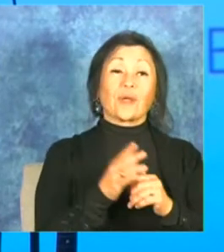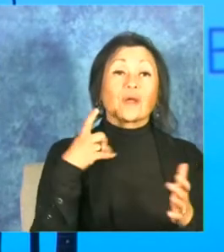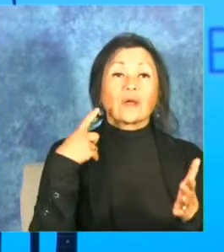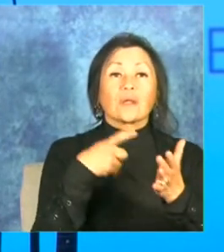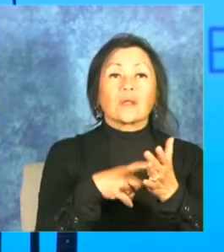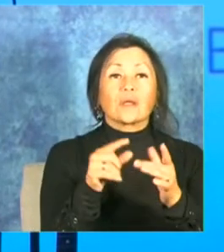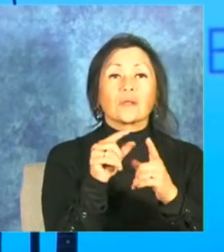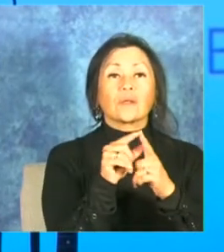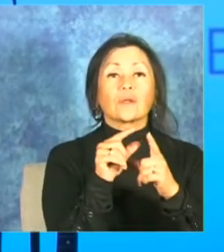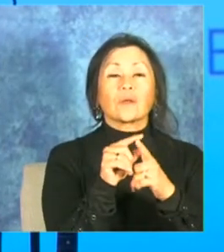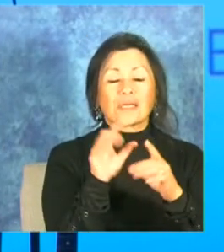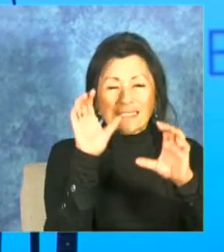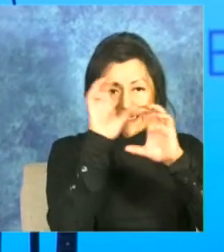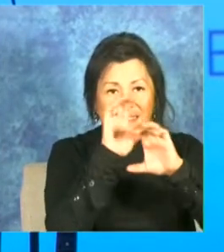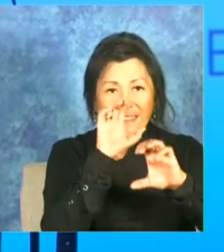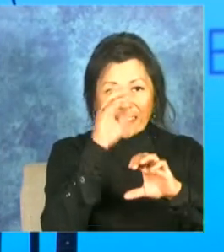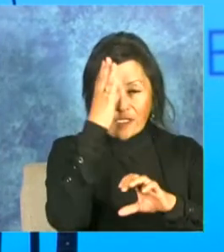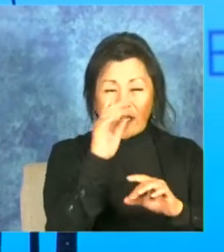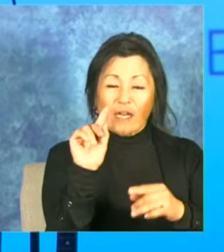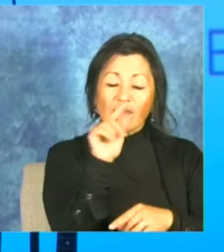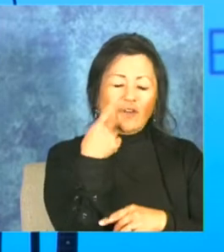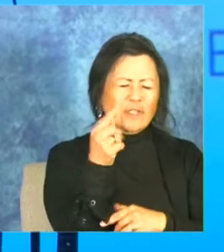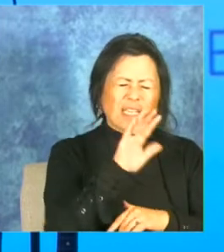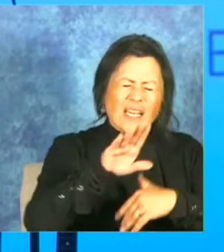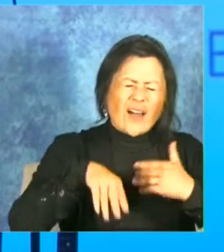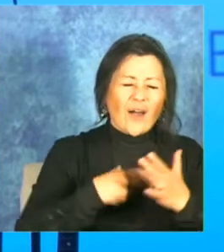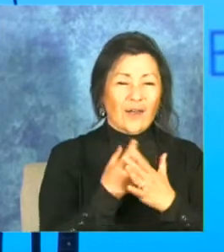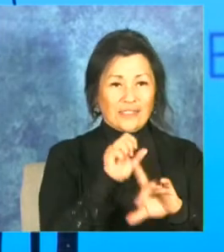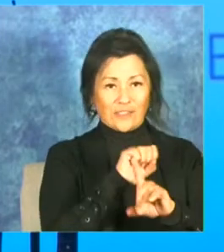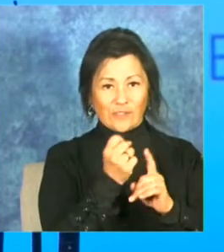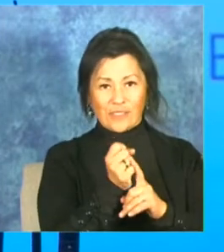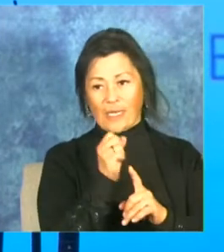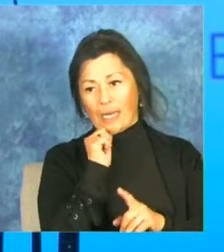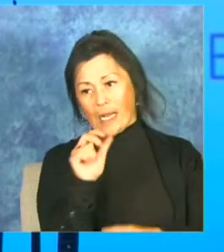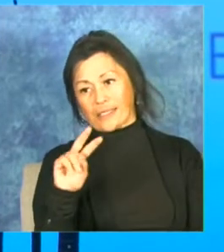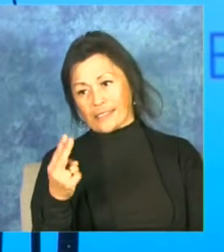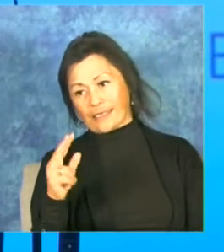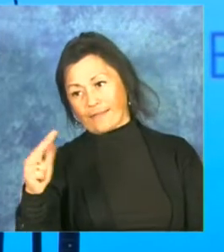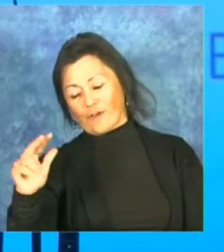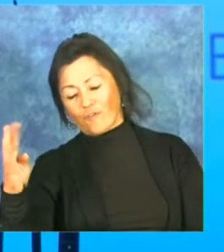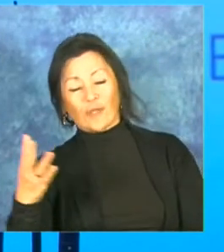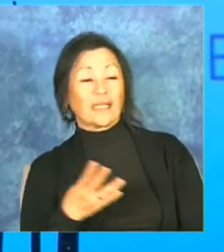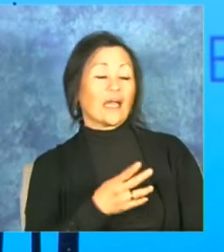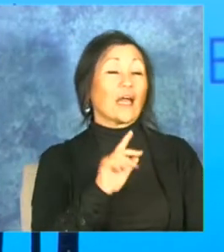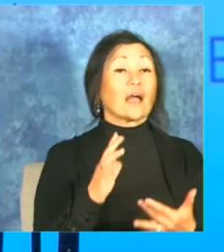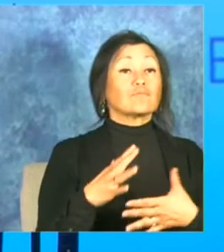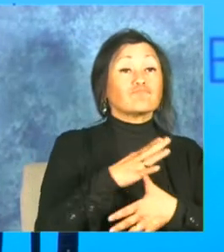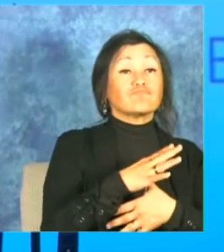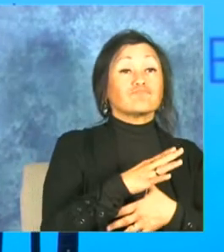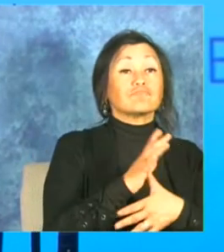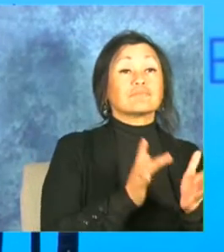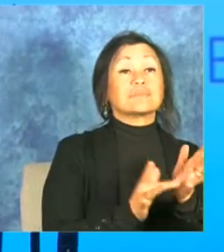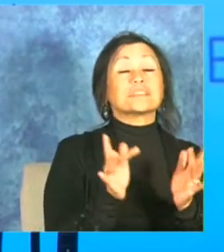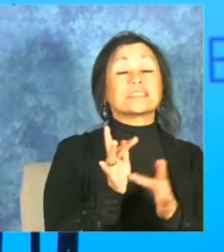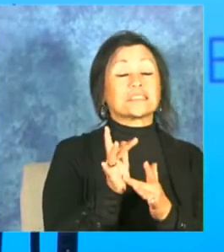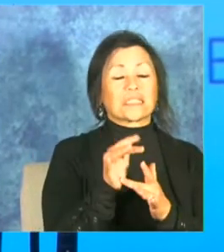notice that we're to seek God first in all things, not second, third, or fourth, or last